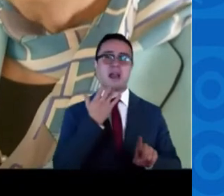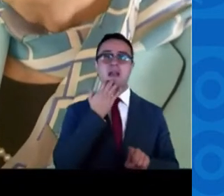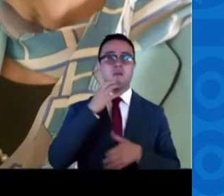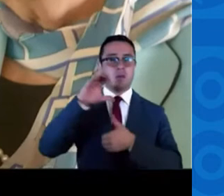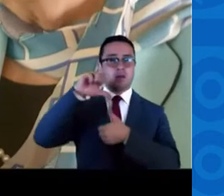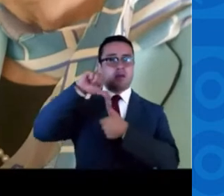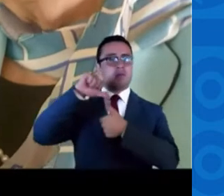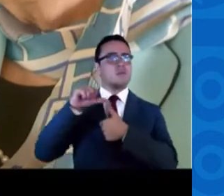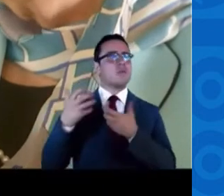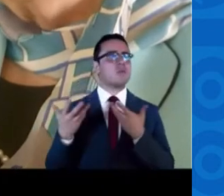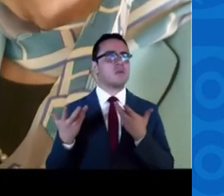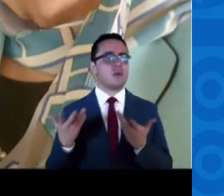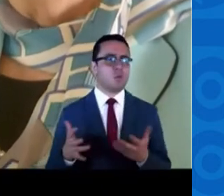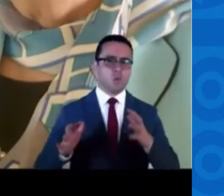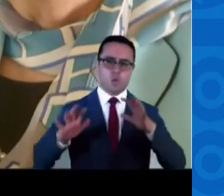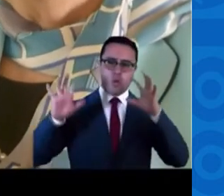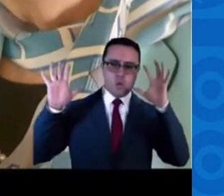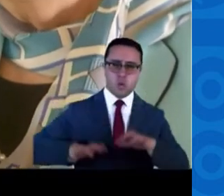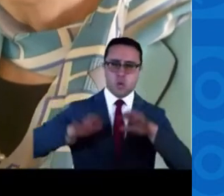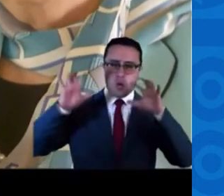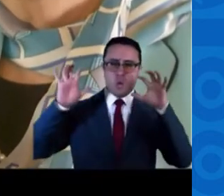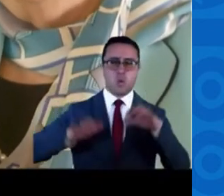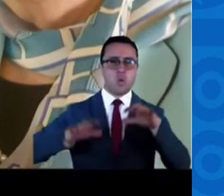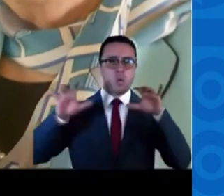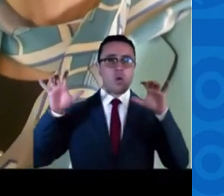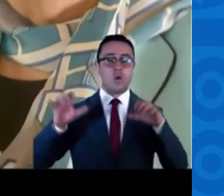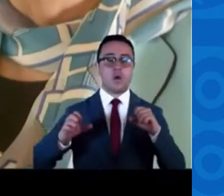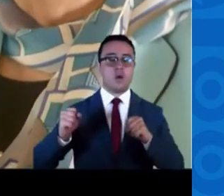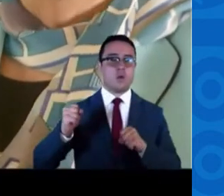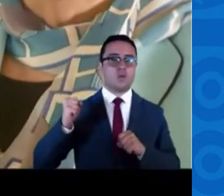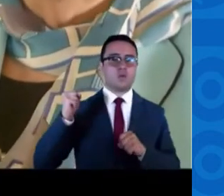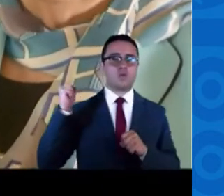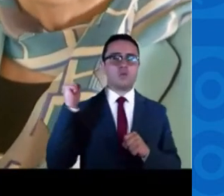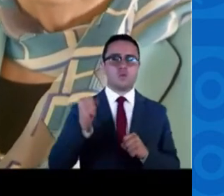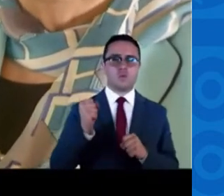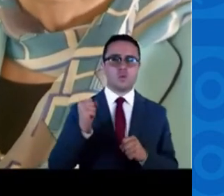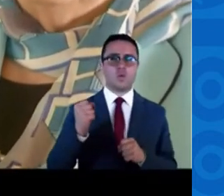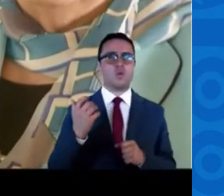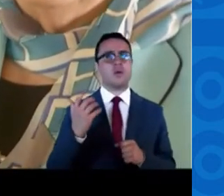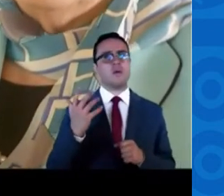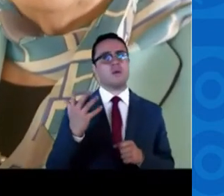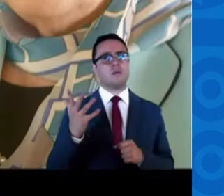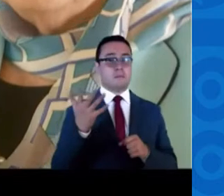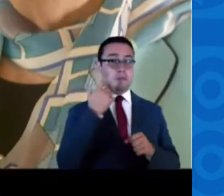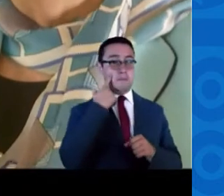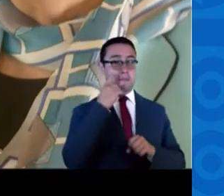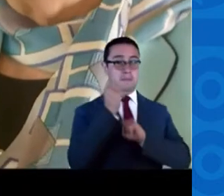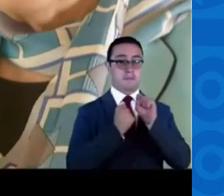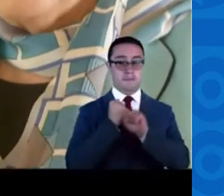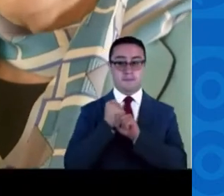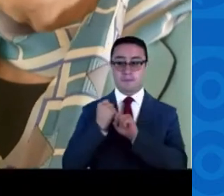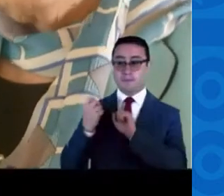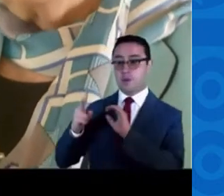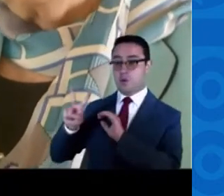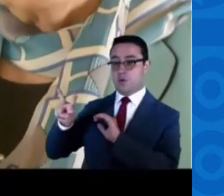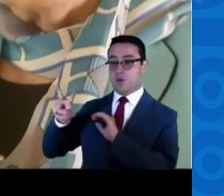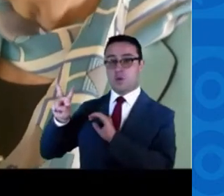has been creating a change in the rainfall